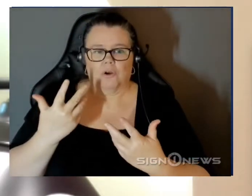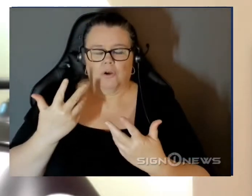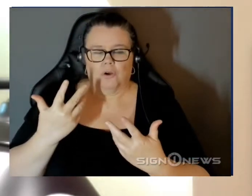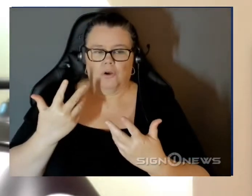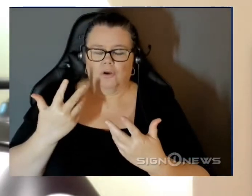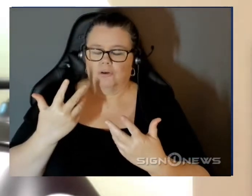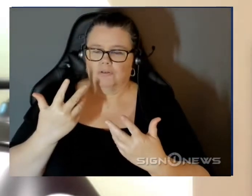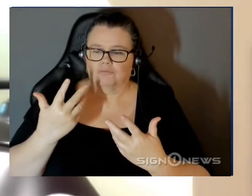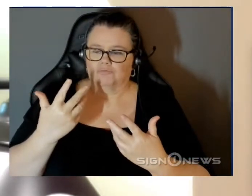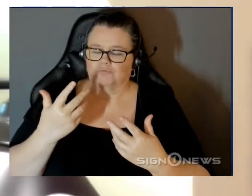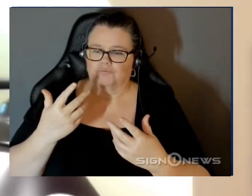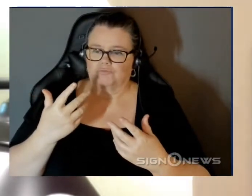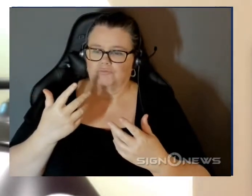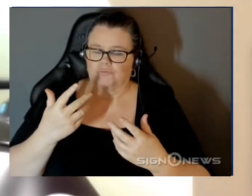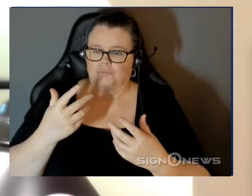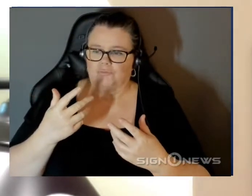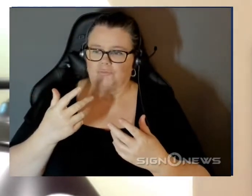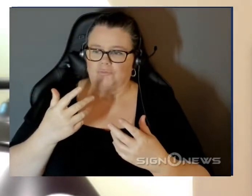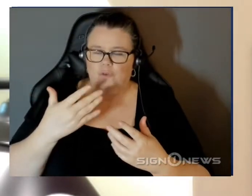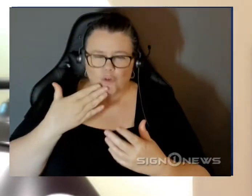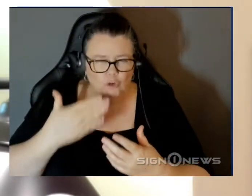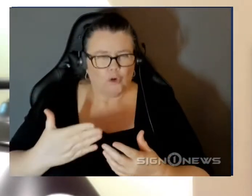but may communicate with